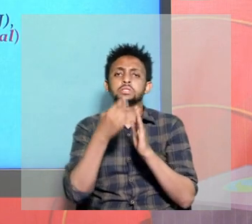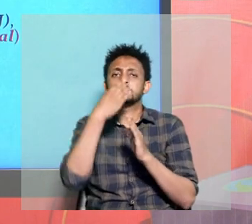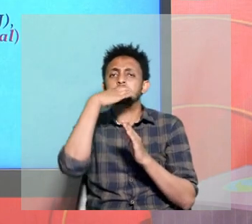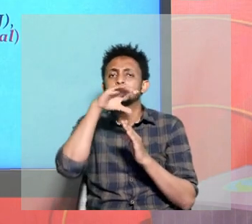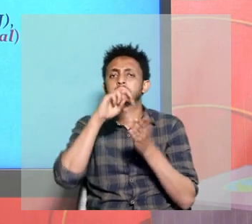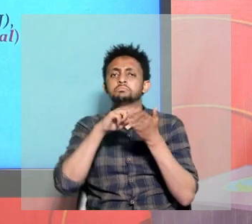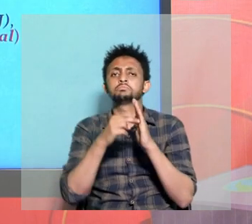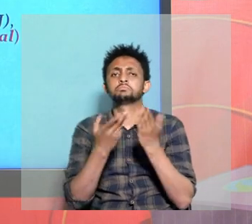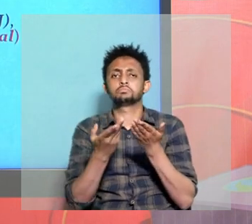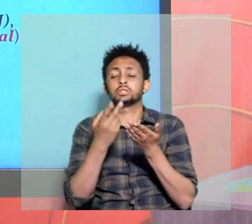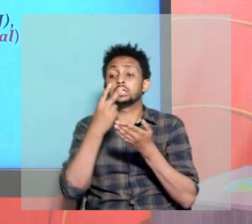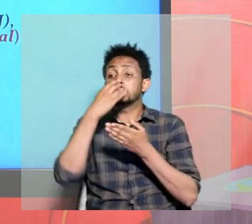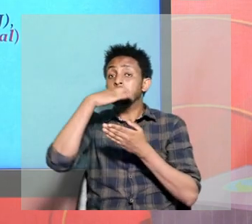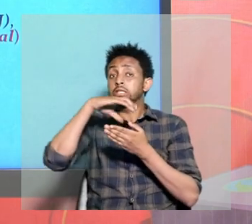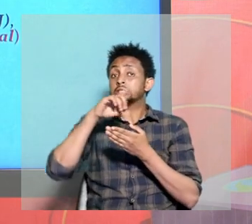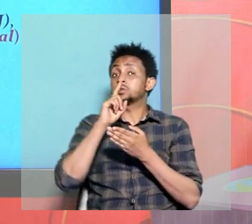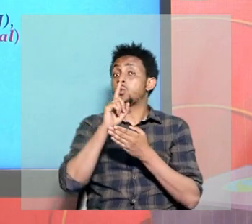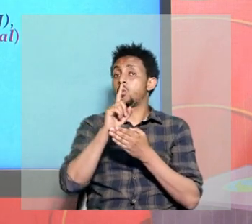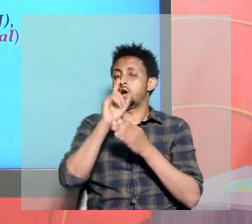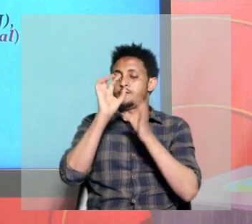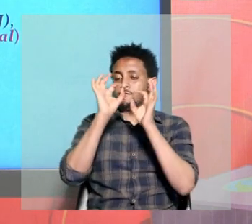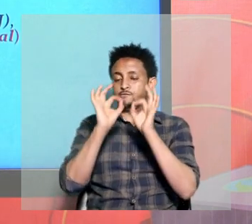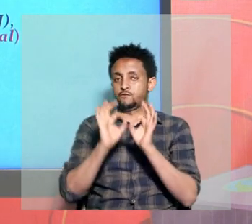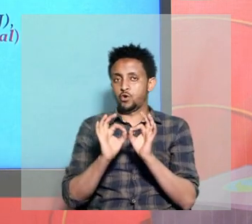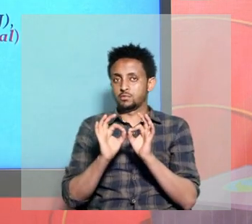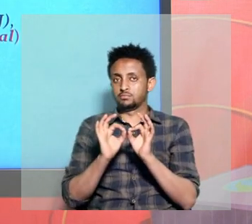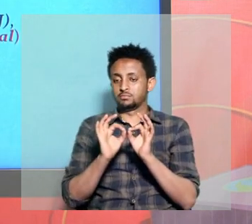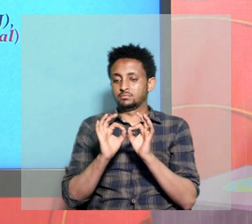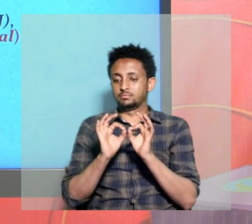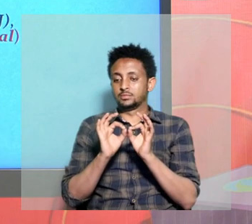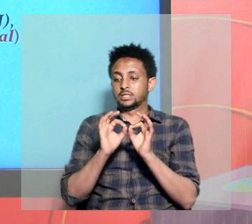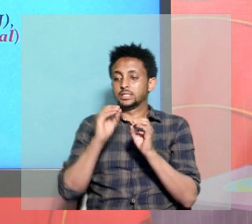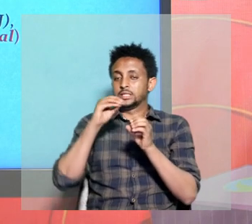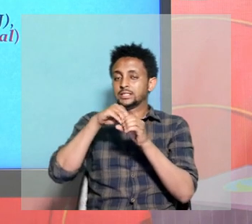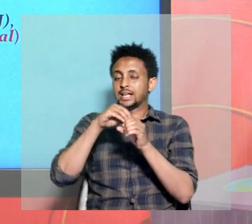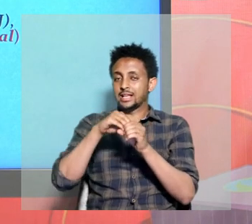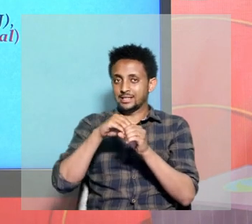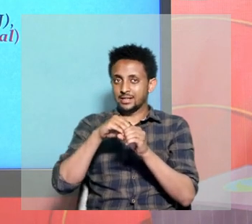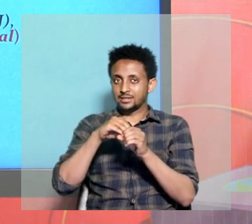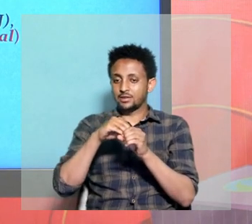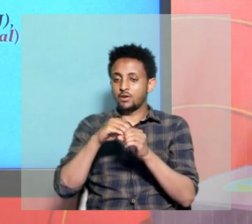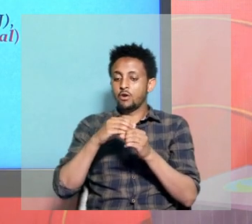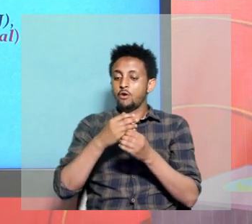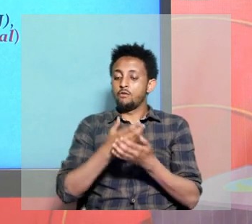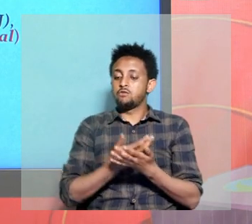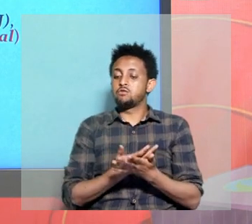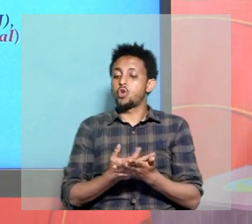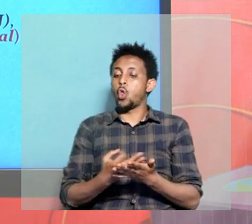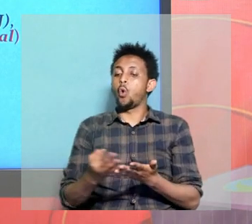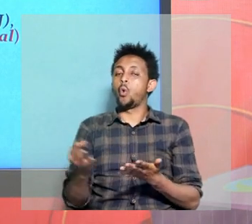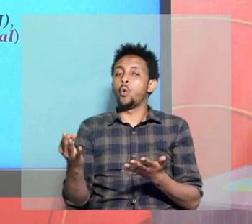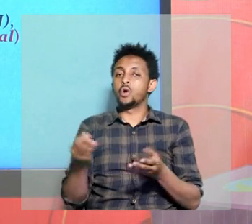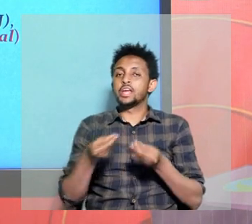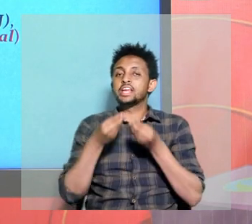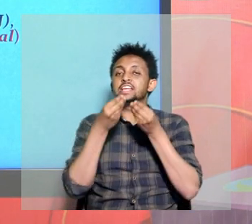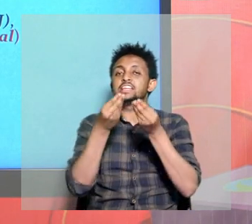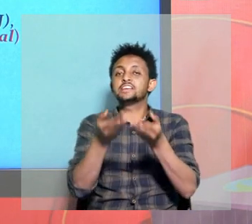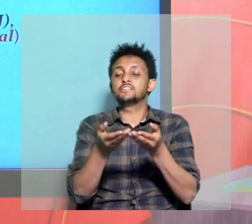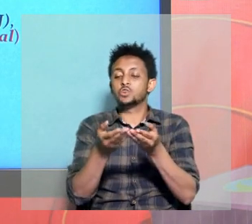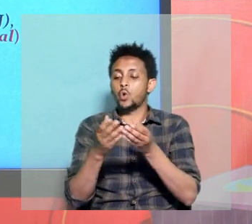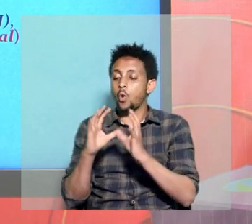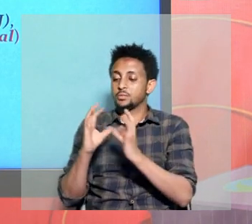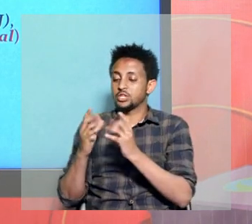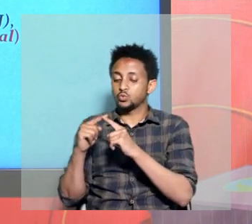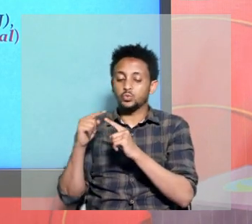heat? Well, heat is one form of energy in transient, which is flows from a given object to the other